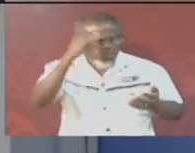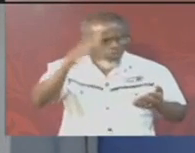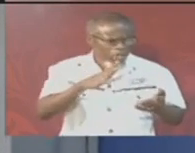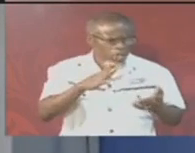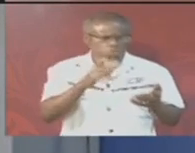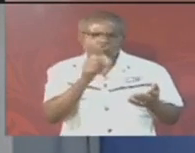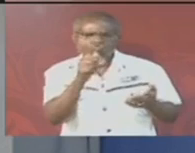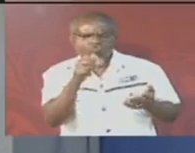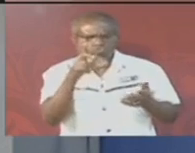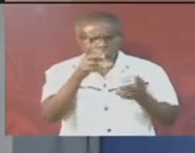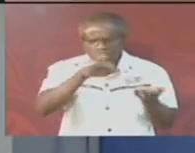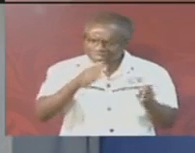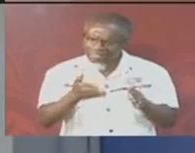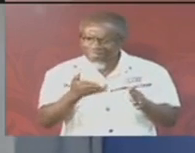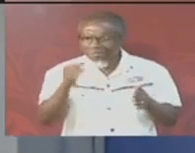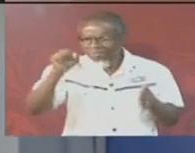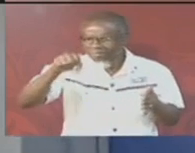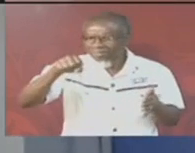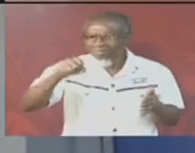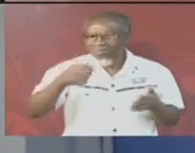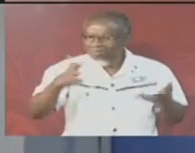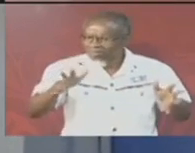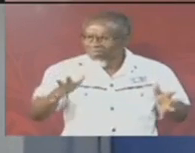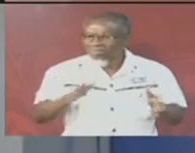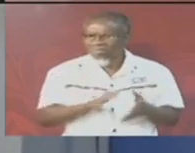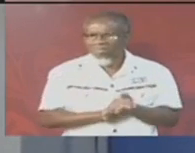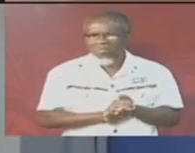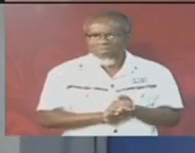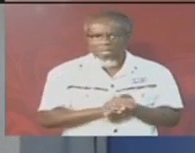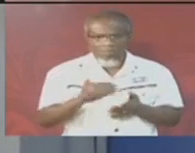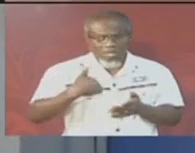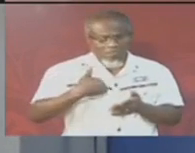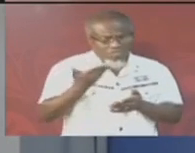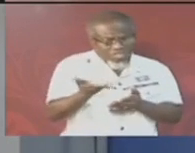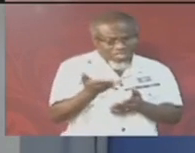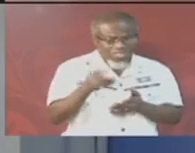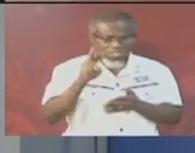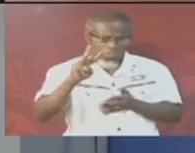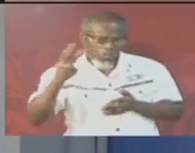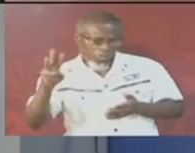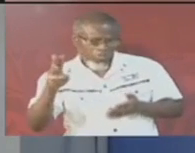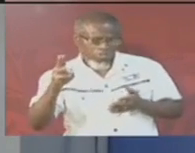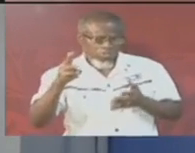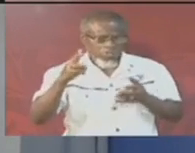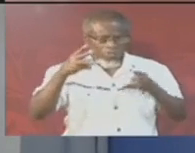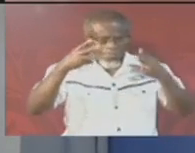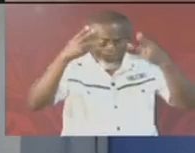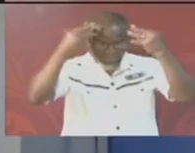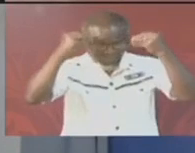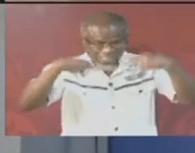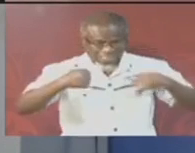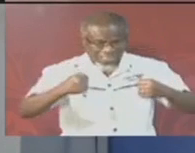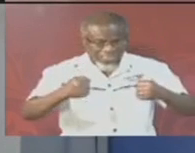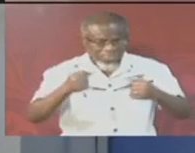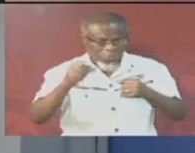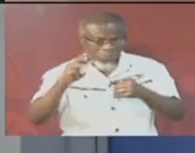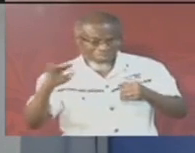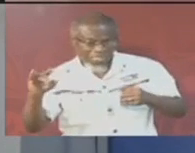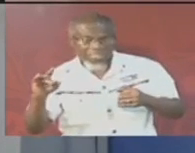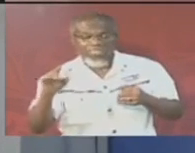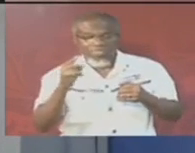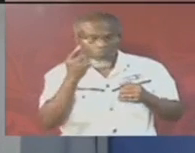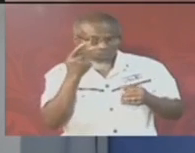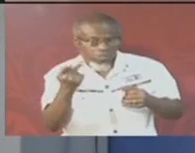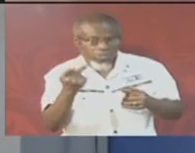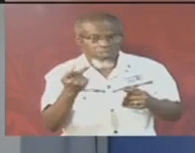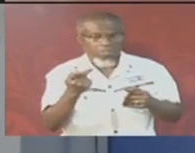passed on. And in addition, we have posted on the ministry's website some additional detail with respect to aggregate